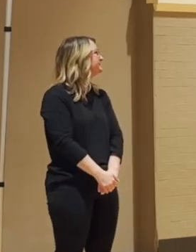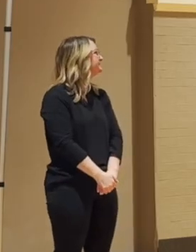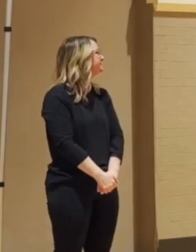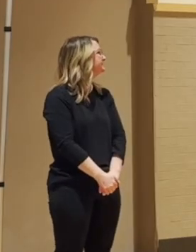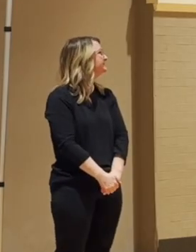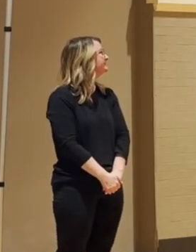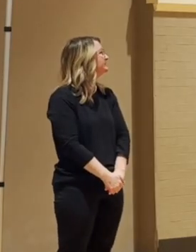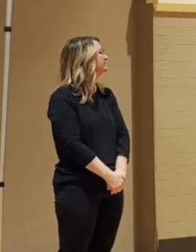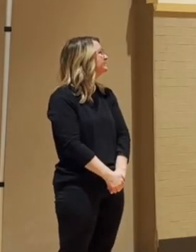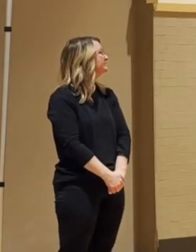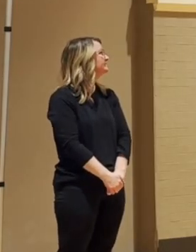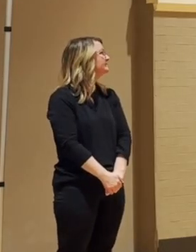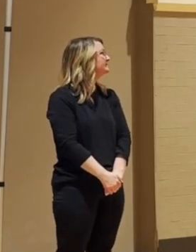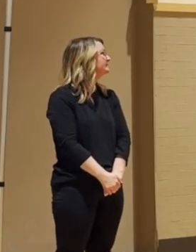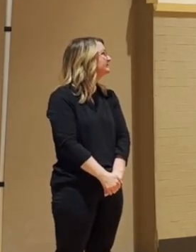Okay.